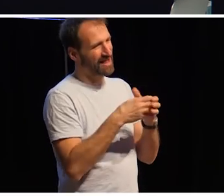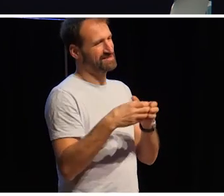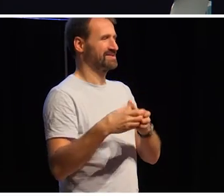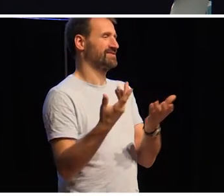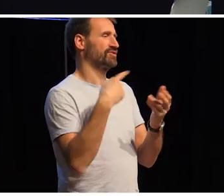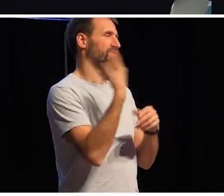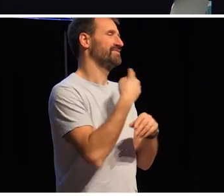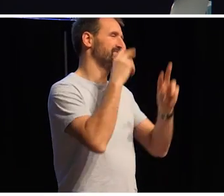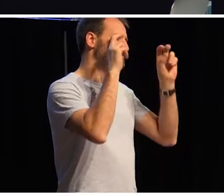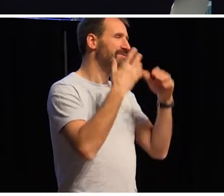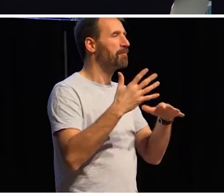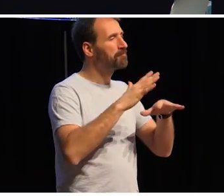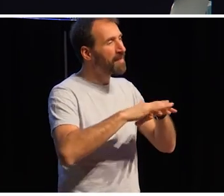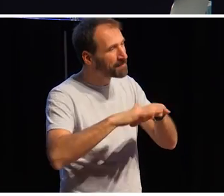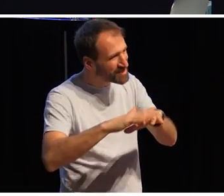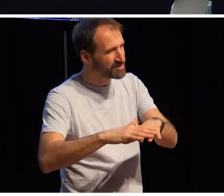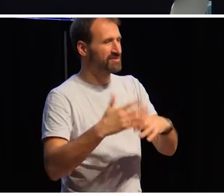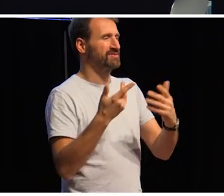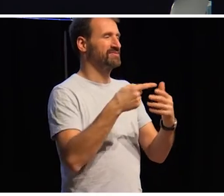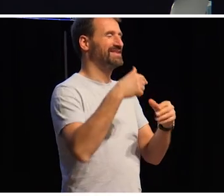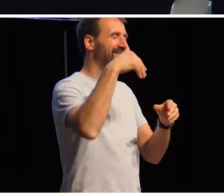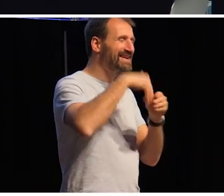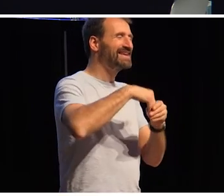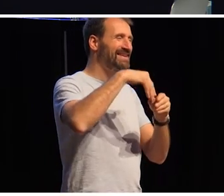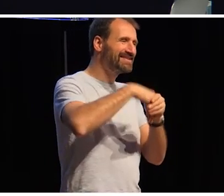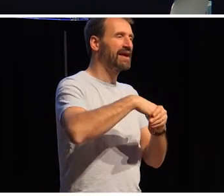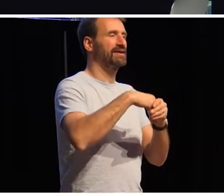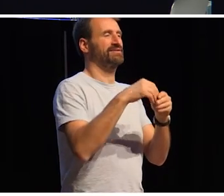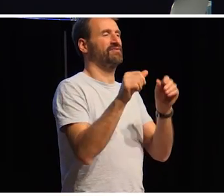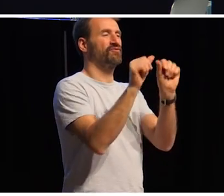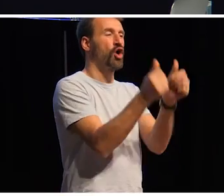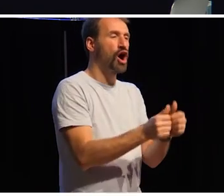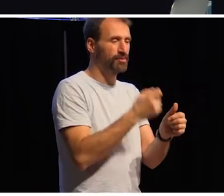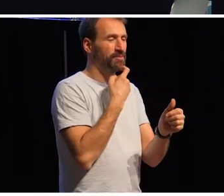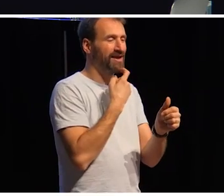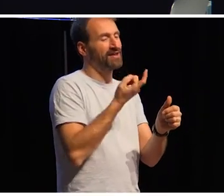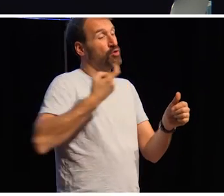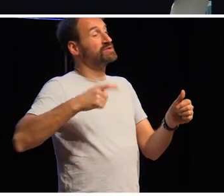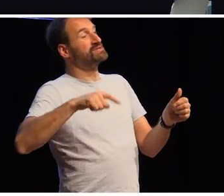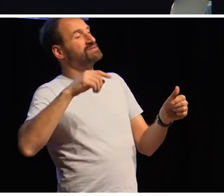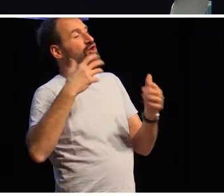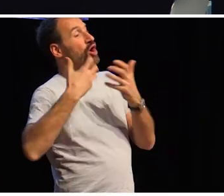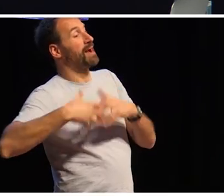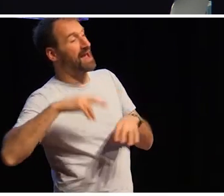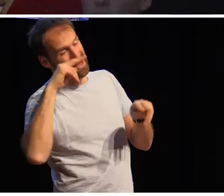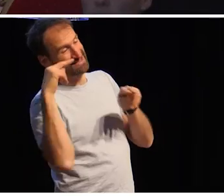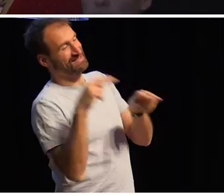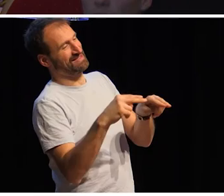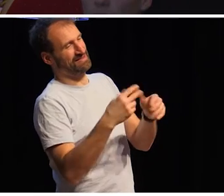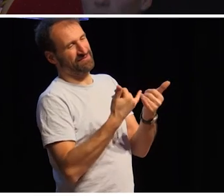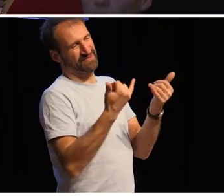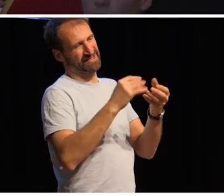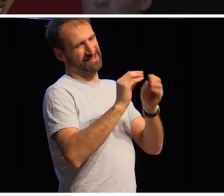describes the internal shape that an object has from the compiler perspective. So you store in those inline